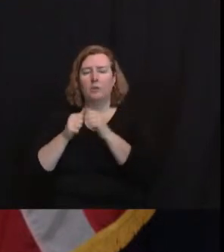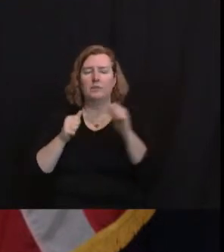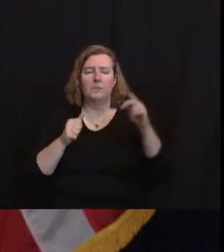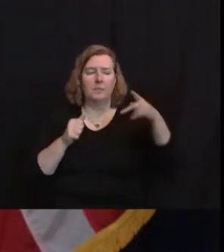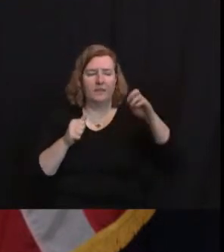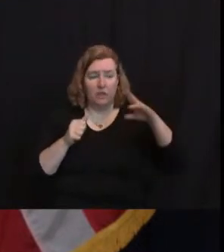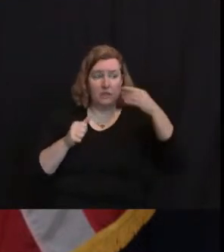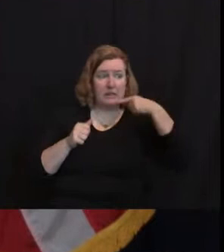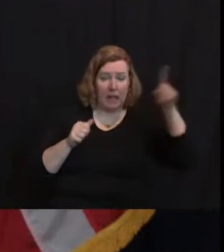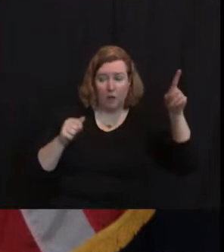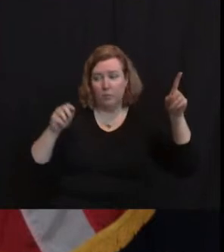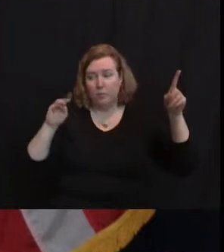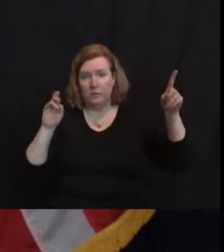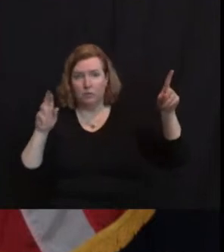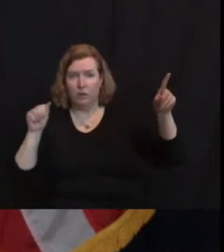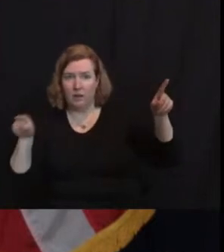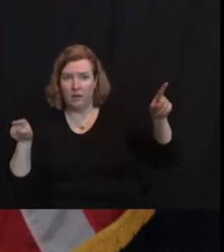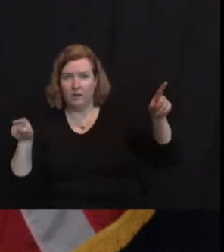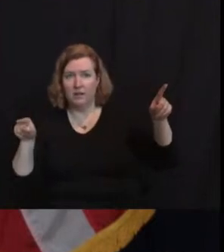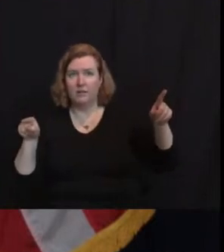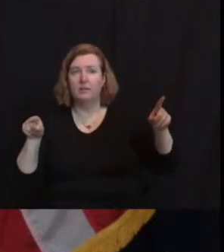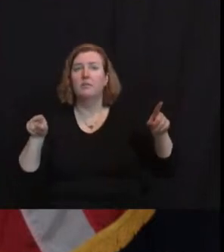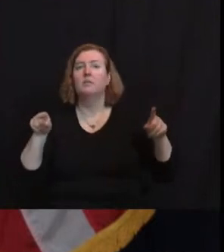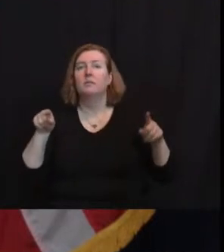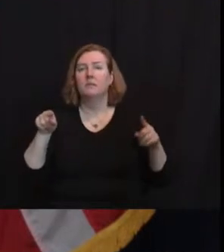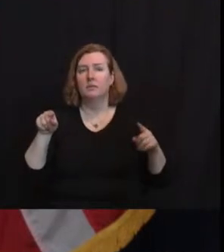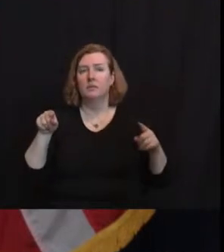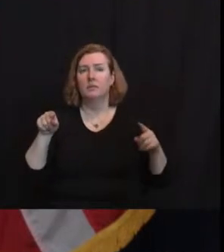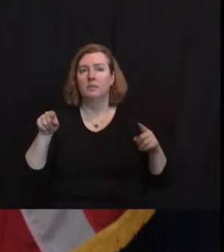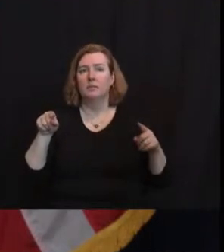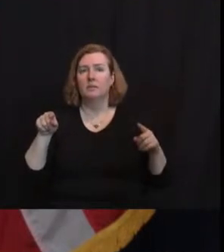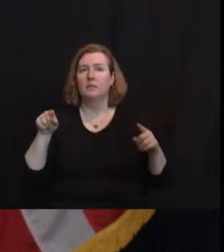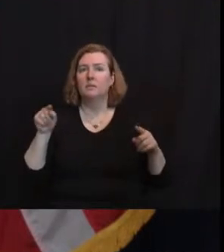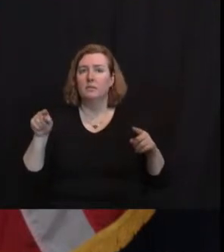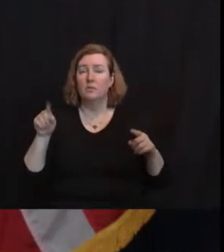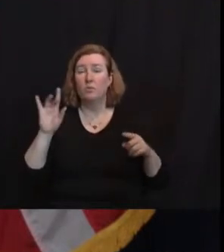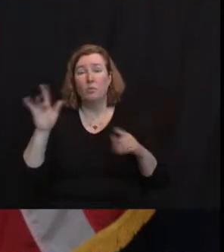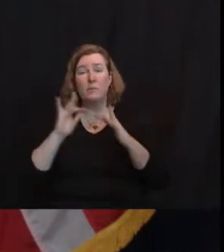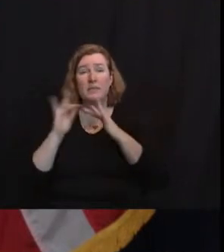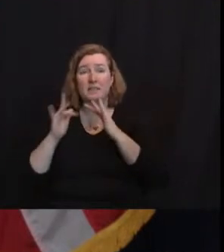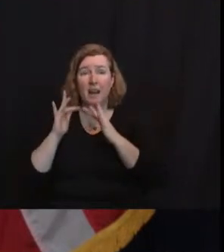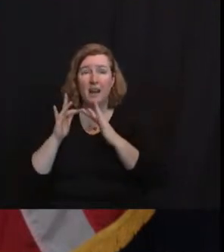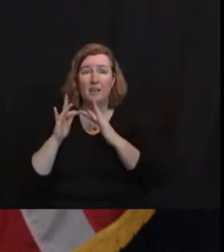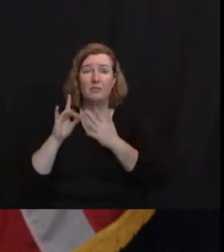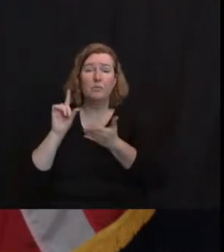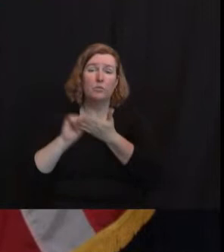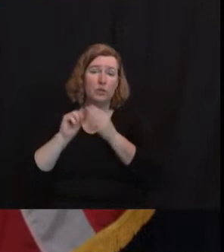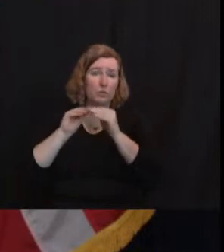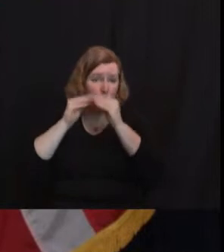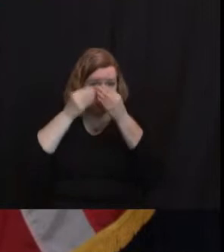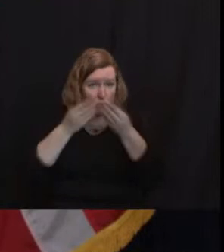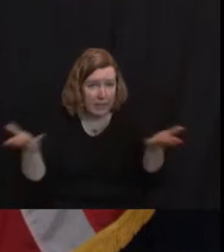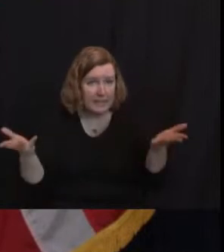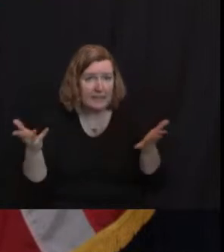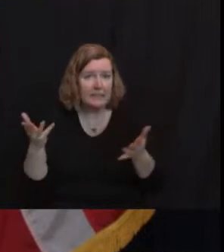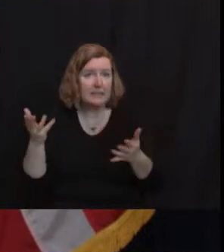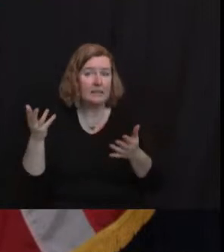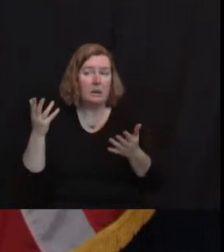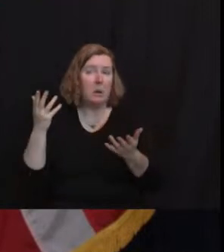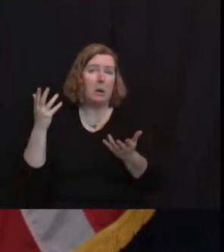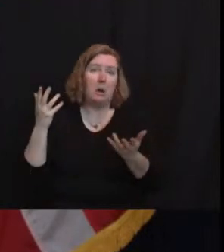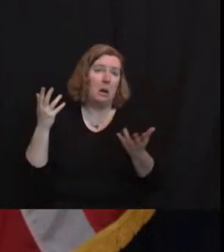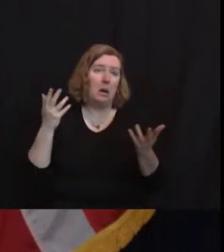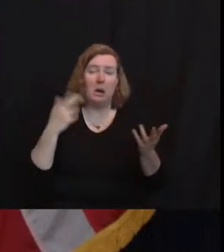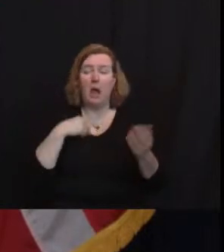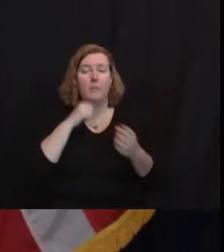looked on their website today and there was no press release about that, so I'm not sure where the media got that information. But I wouldn't be surprised if they have